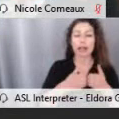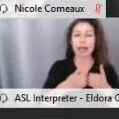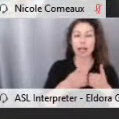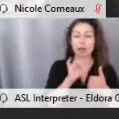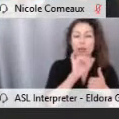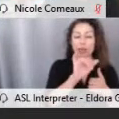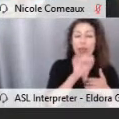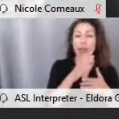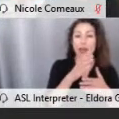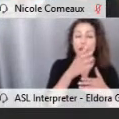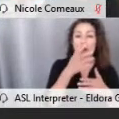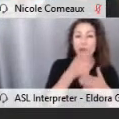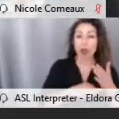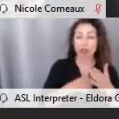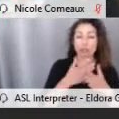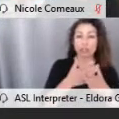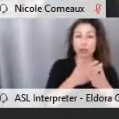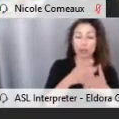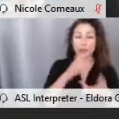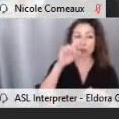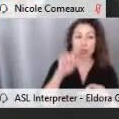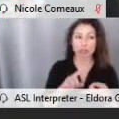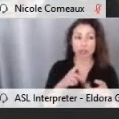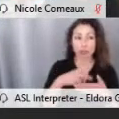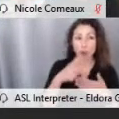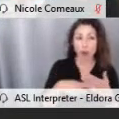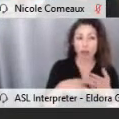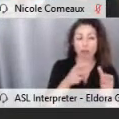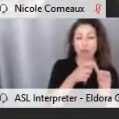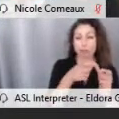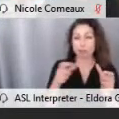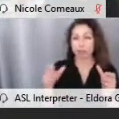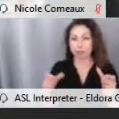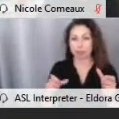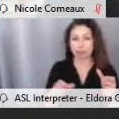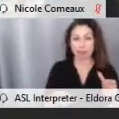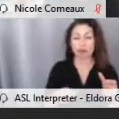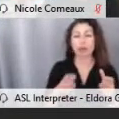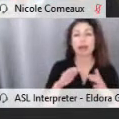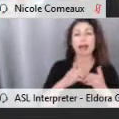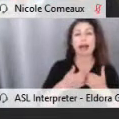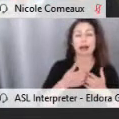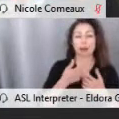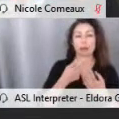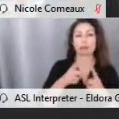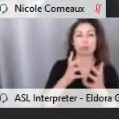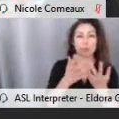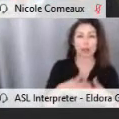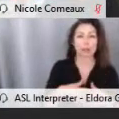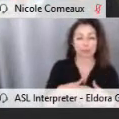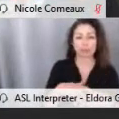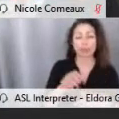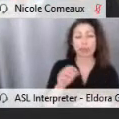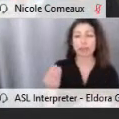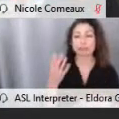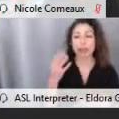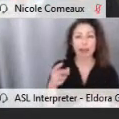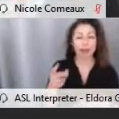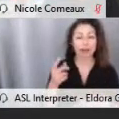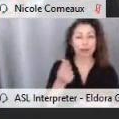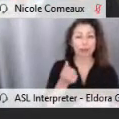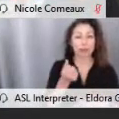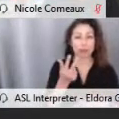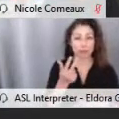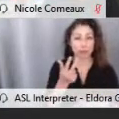sharing reduction program might work. And on slide 13 here, we're using the example